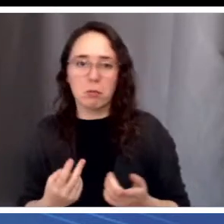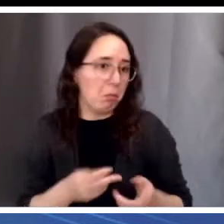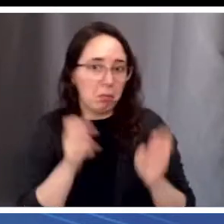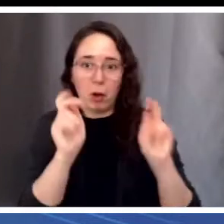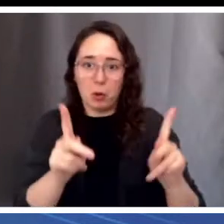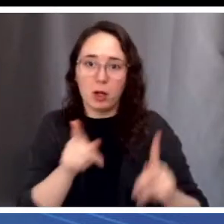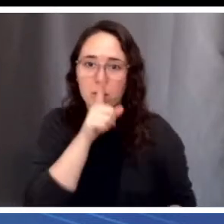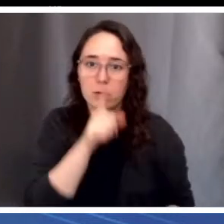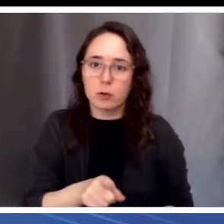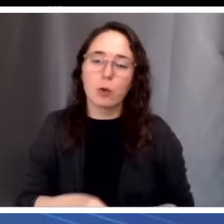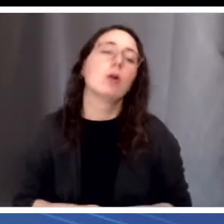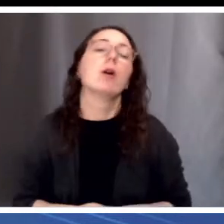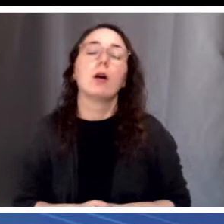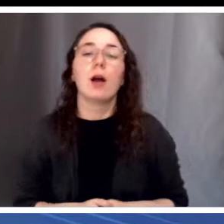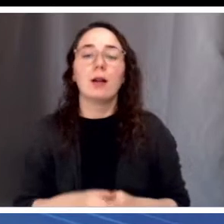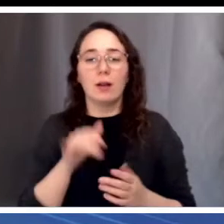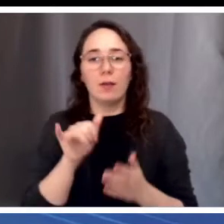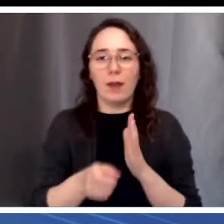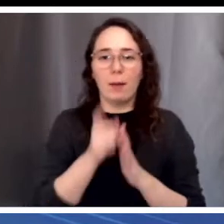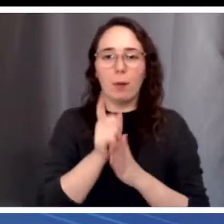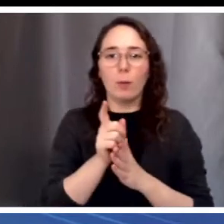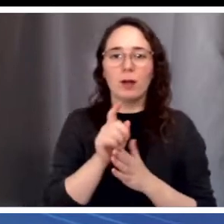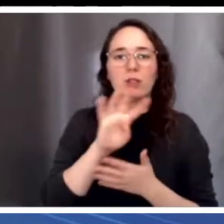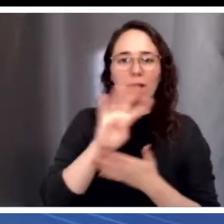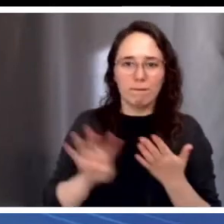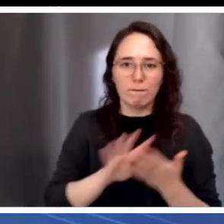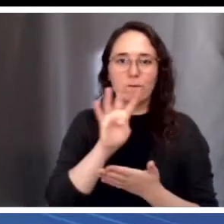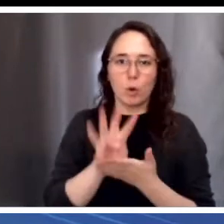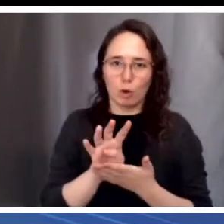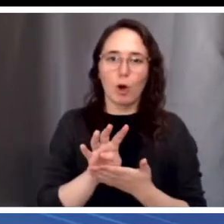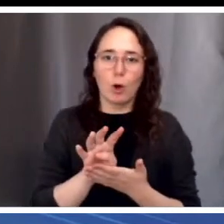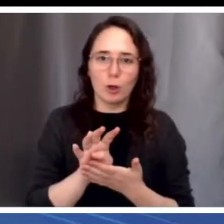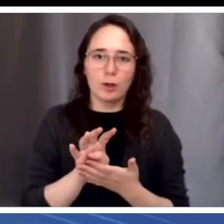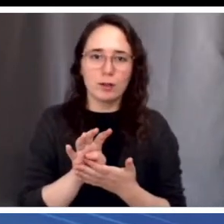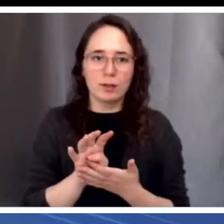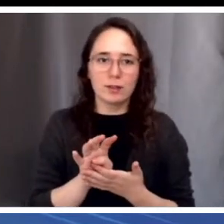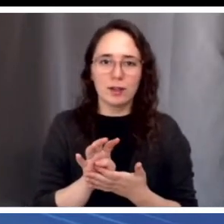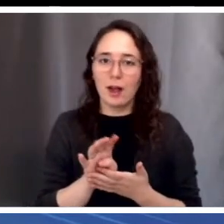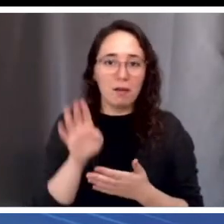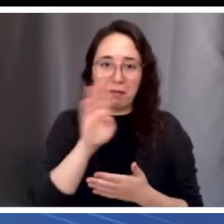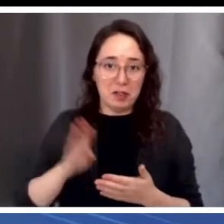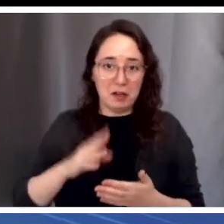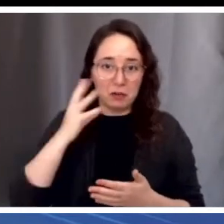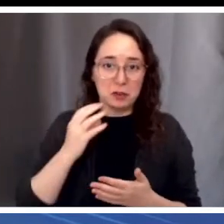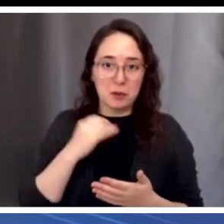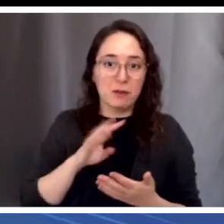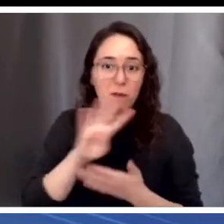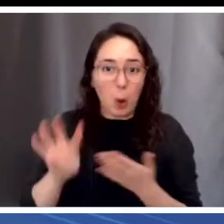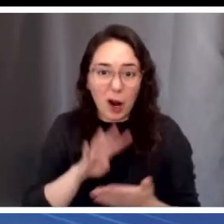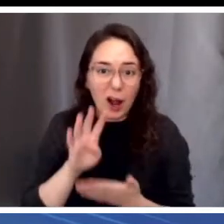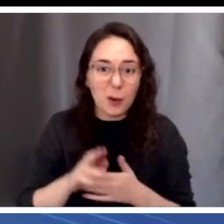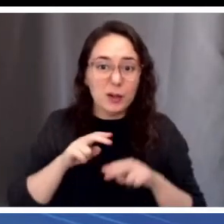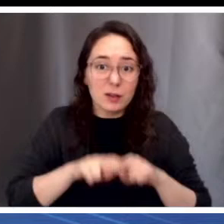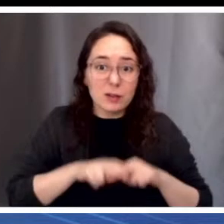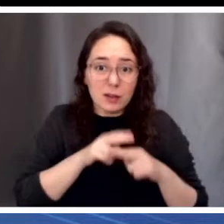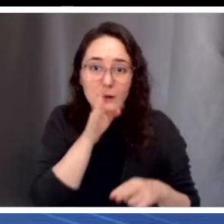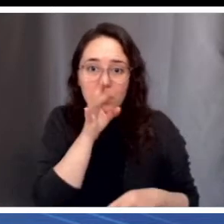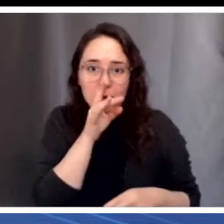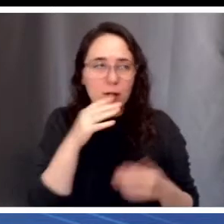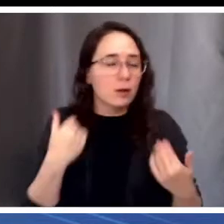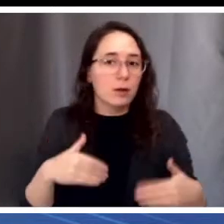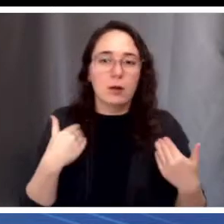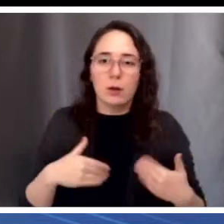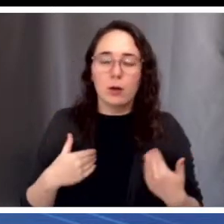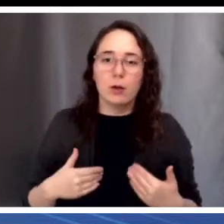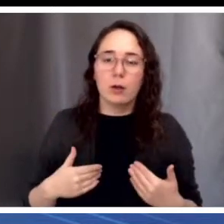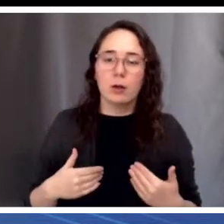always tell people, I walked out of the studio. It was four hours of my life. I've never spent four hours sitting in a studio. I thought I was going to pass out. And I walked outside and